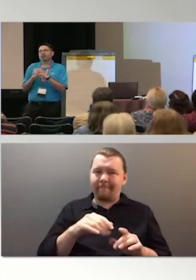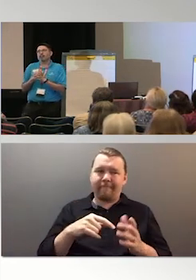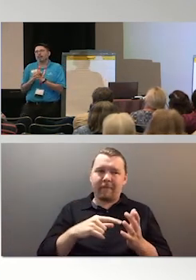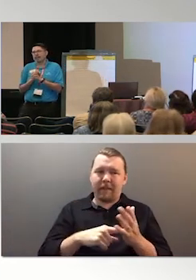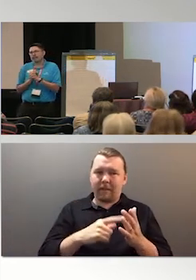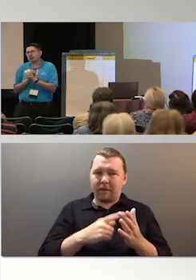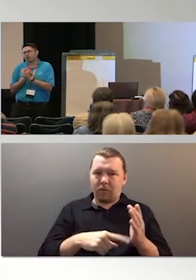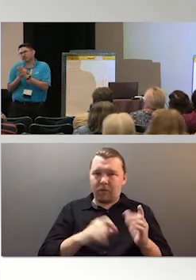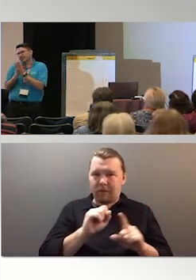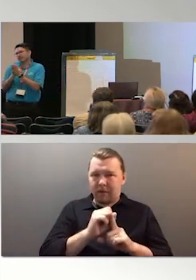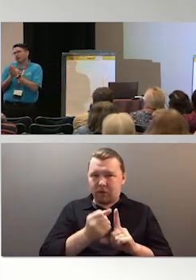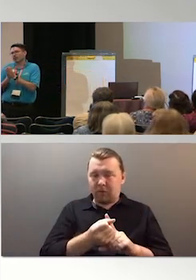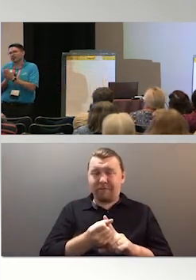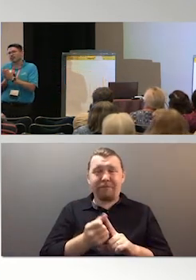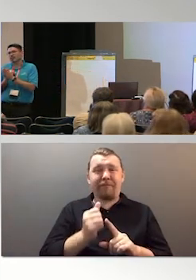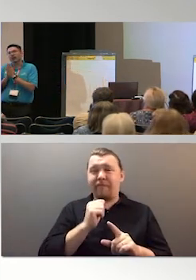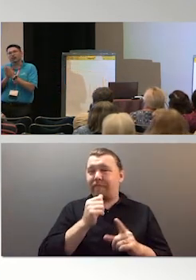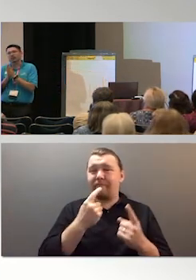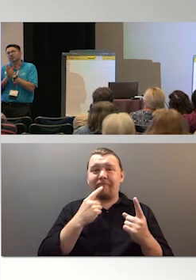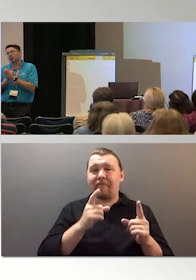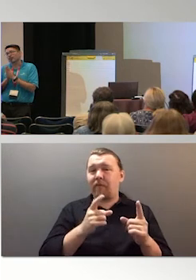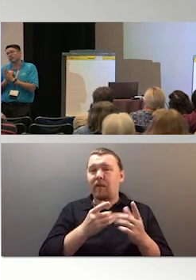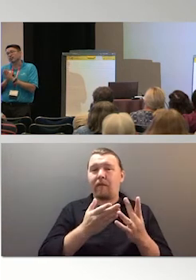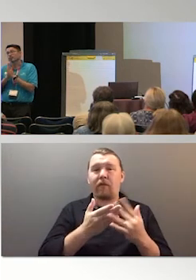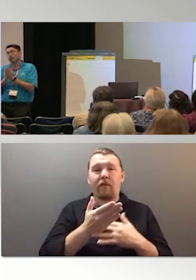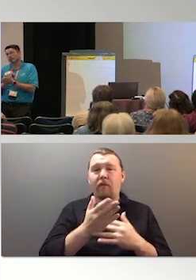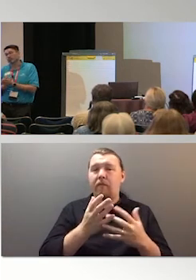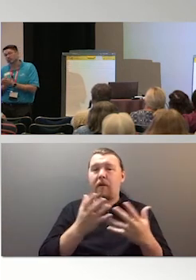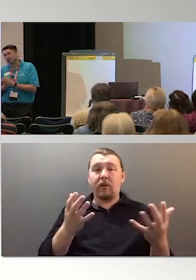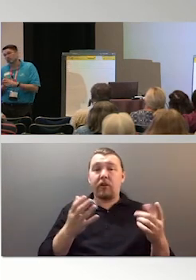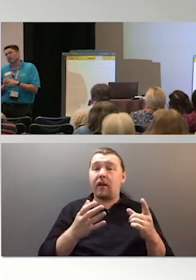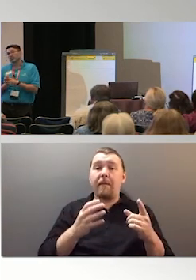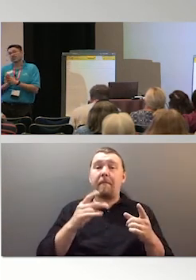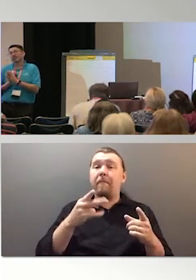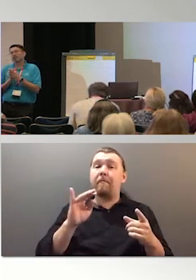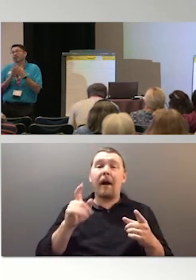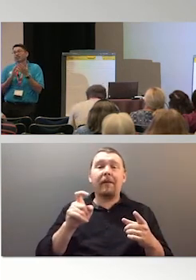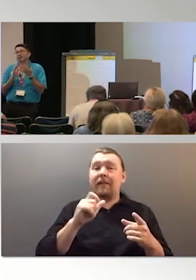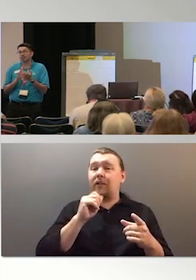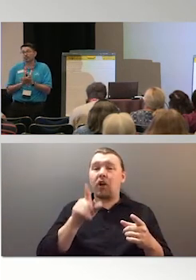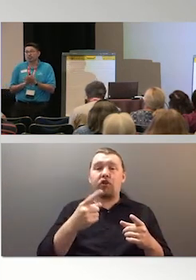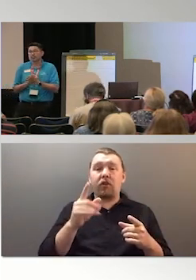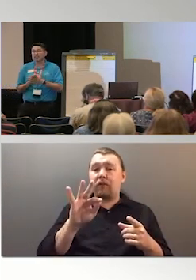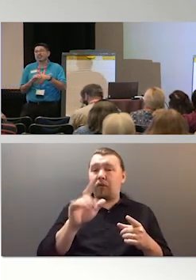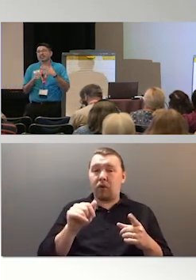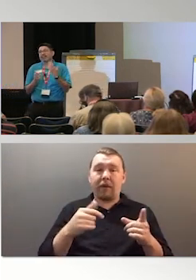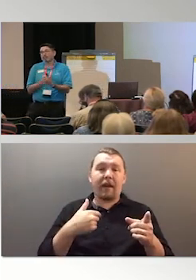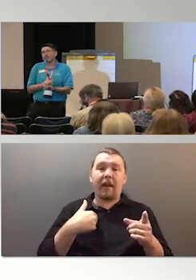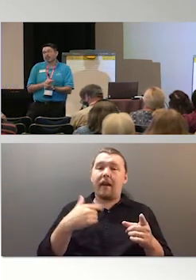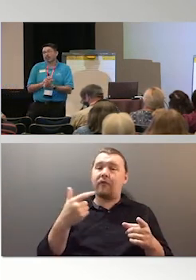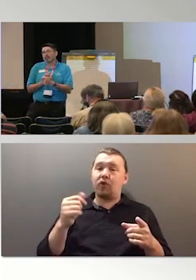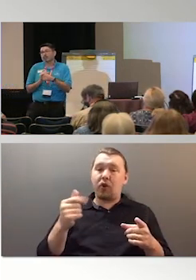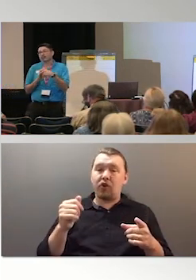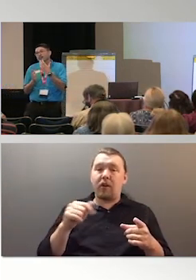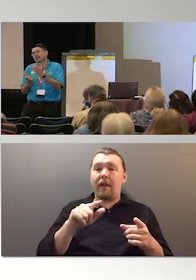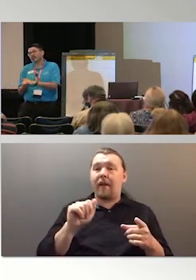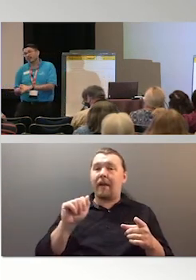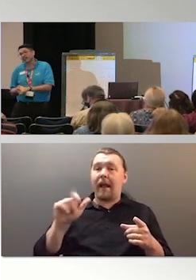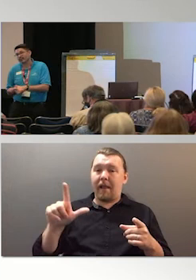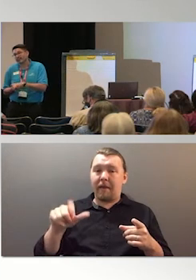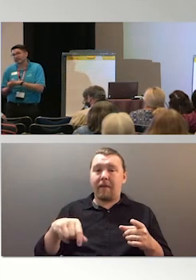far. And the sticking point with them is Publix is more than just Florida. They have Publixes in Georgia, Alabama,